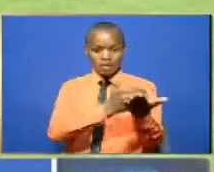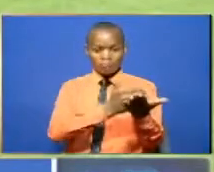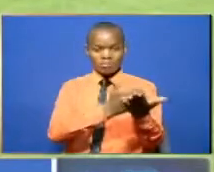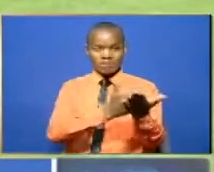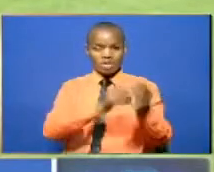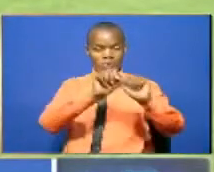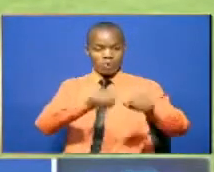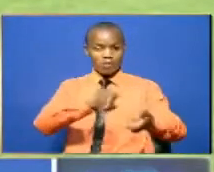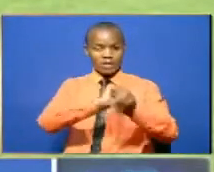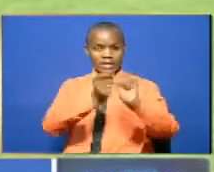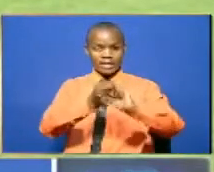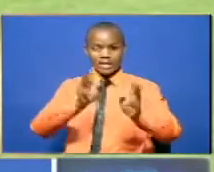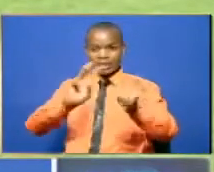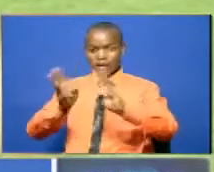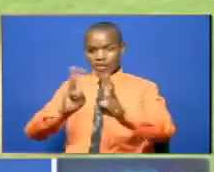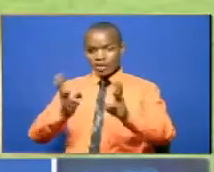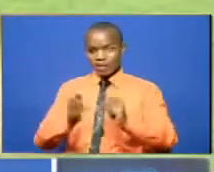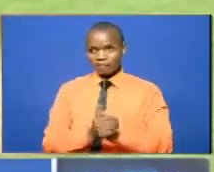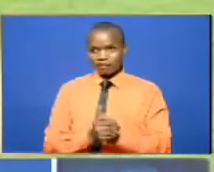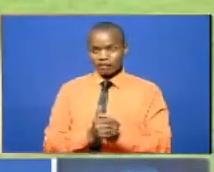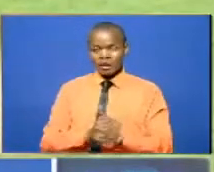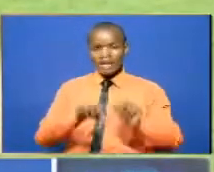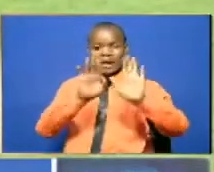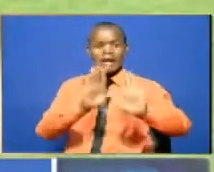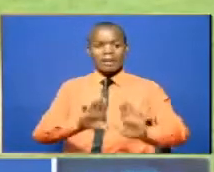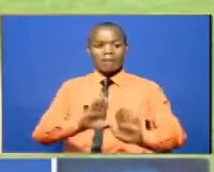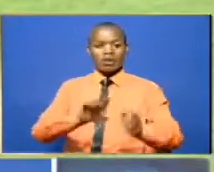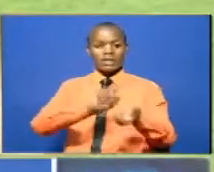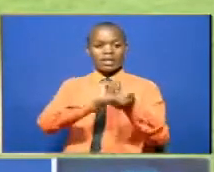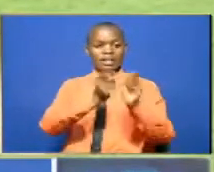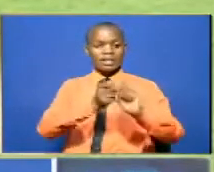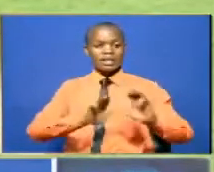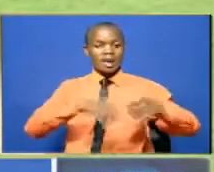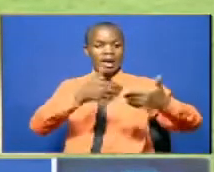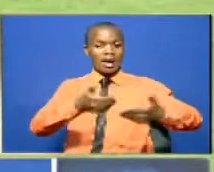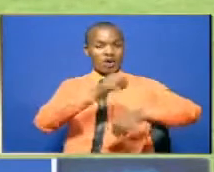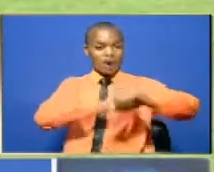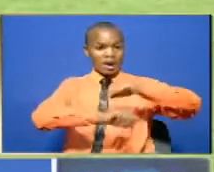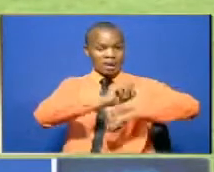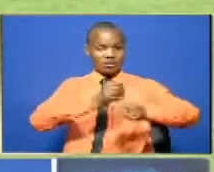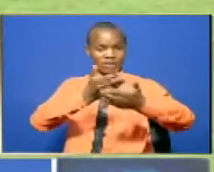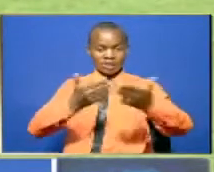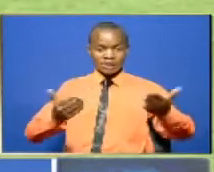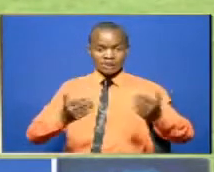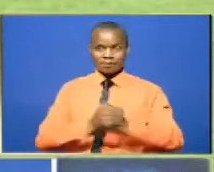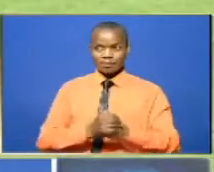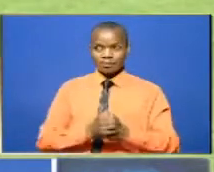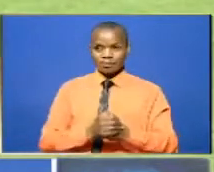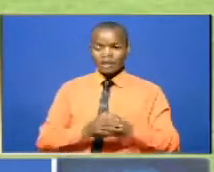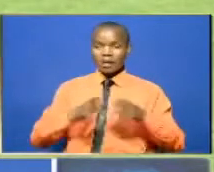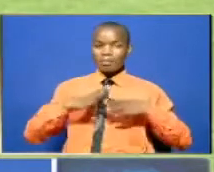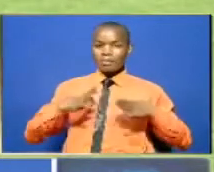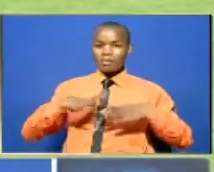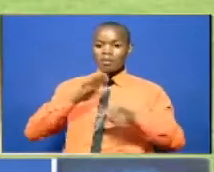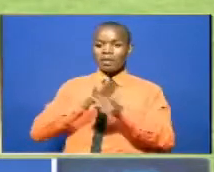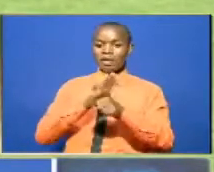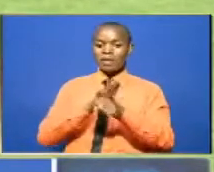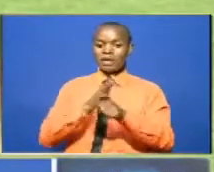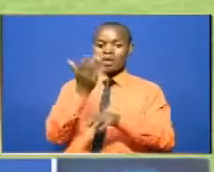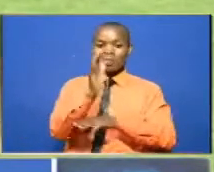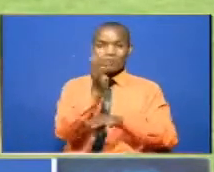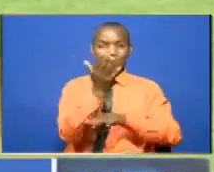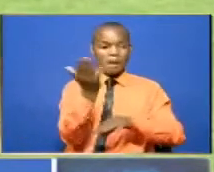to change the way we do things because you see a lot of deforestation is taking place and all these contribute to the climate change.